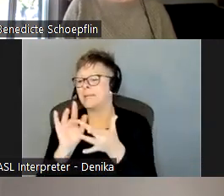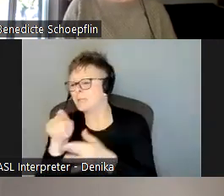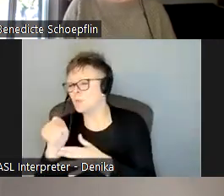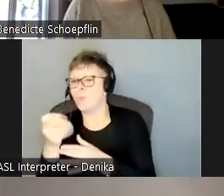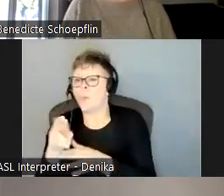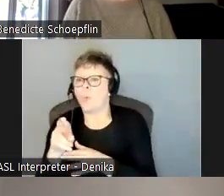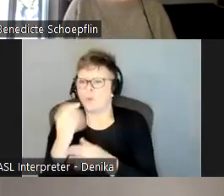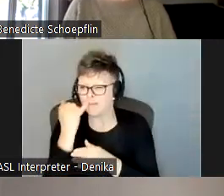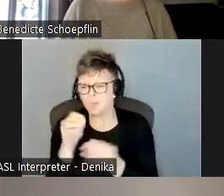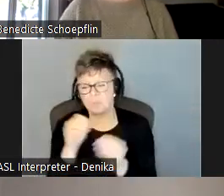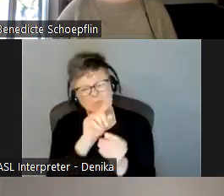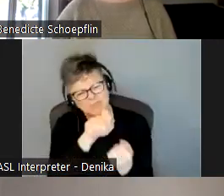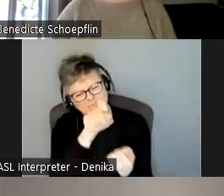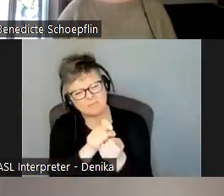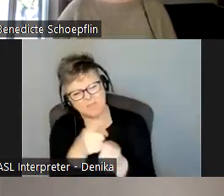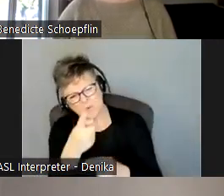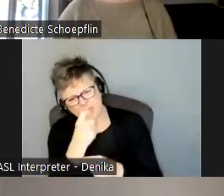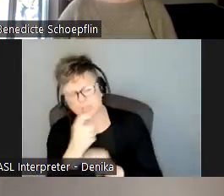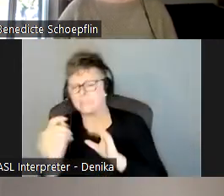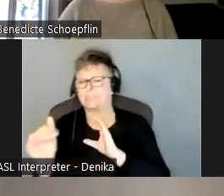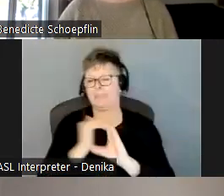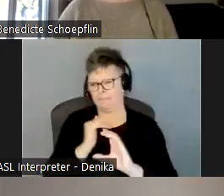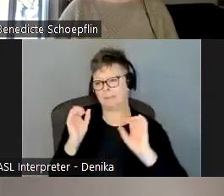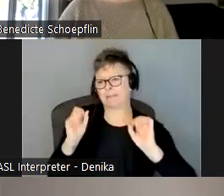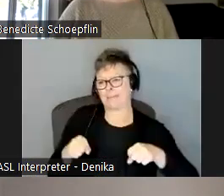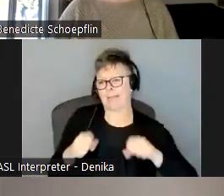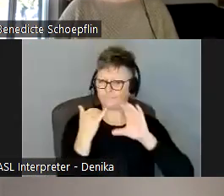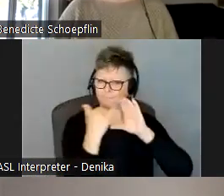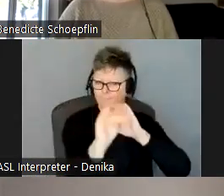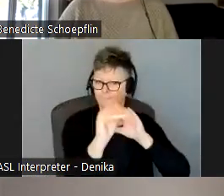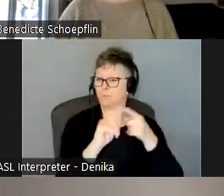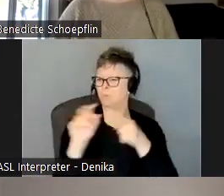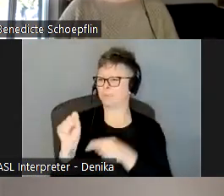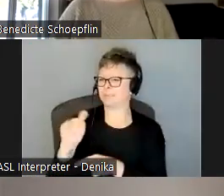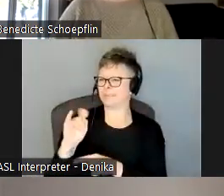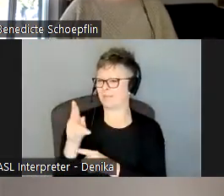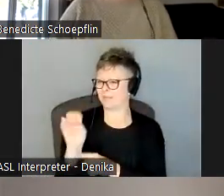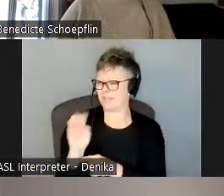anything more specifically that we can maybe send to Stephanie to respond to. So thank